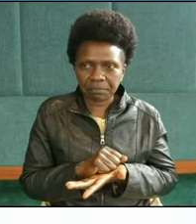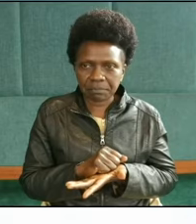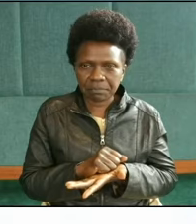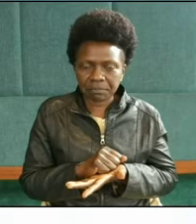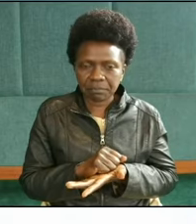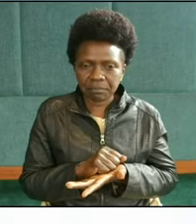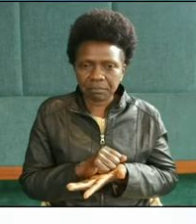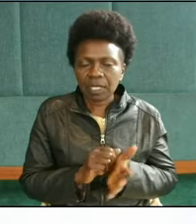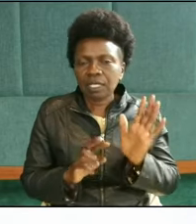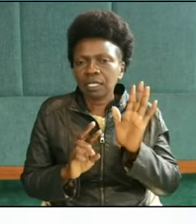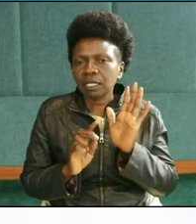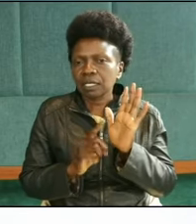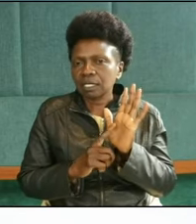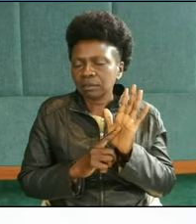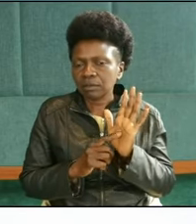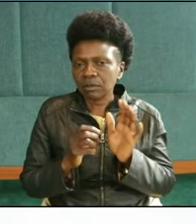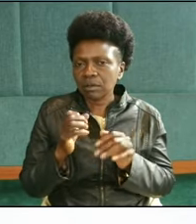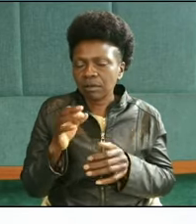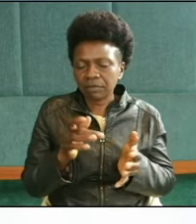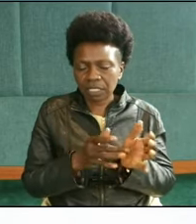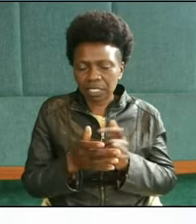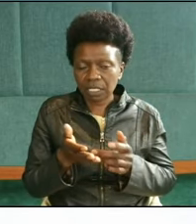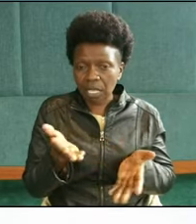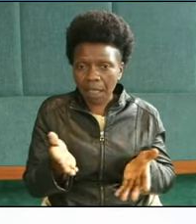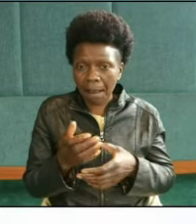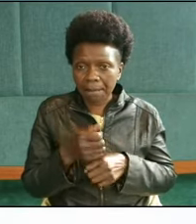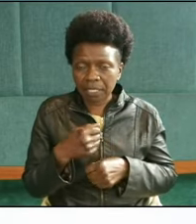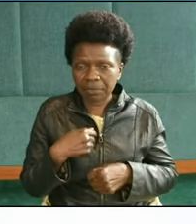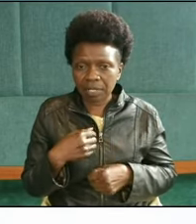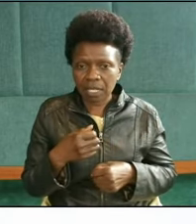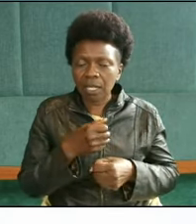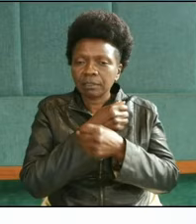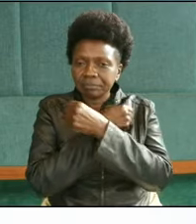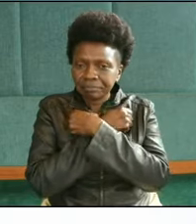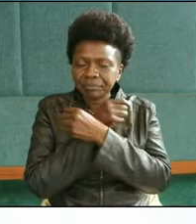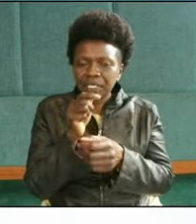The description of Jesus here makes me love this verse.